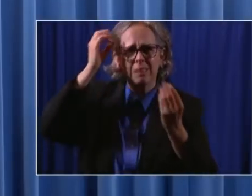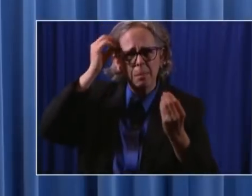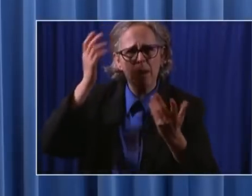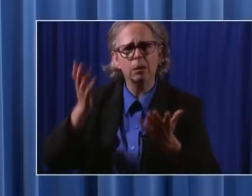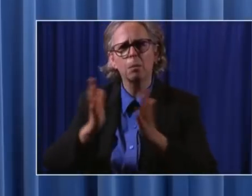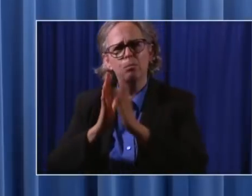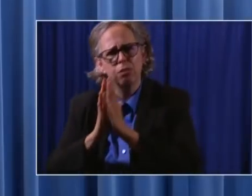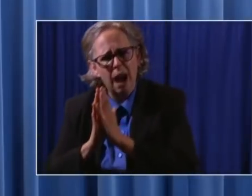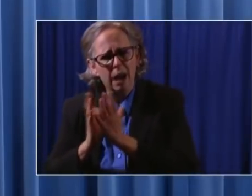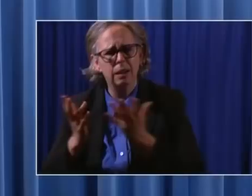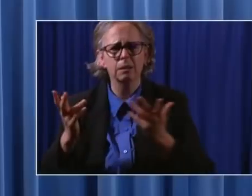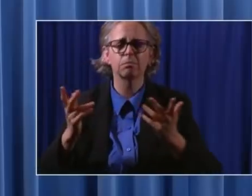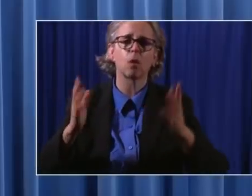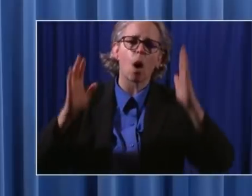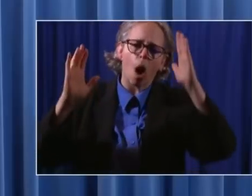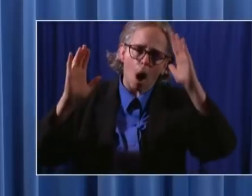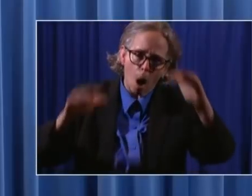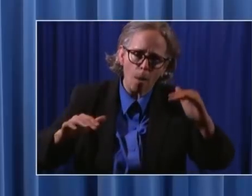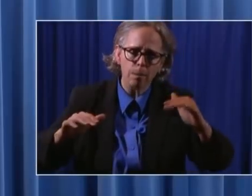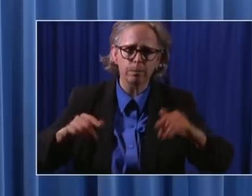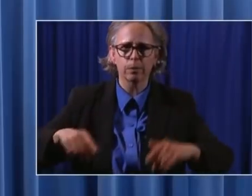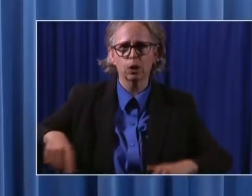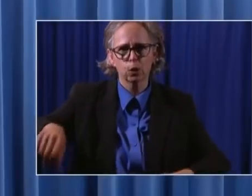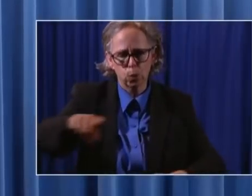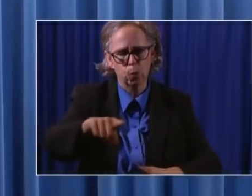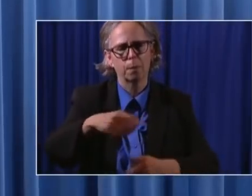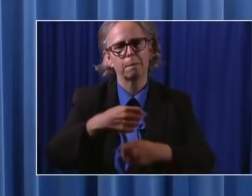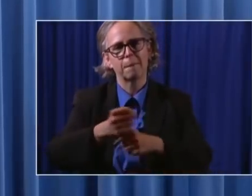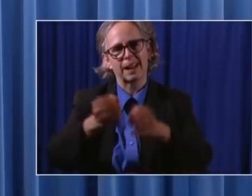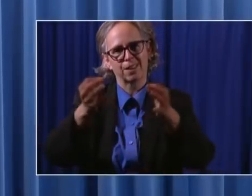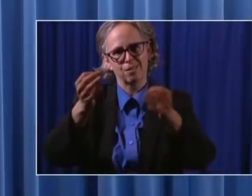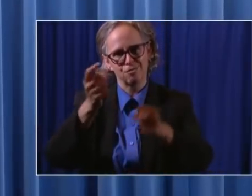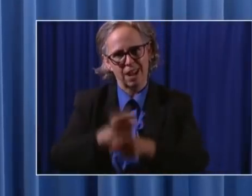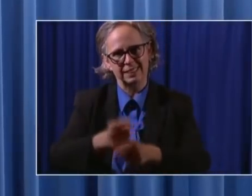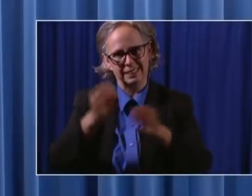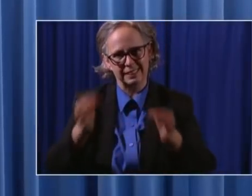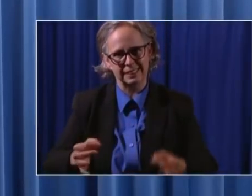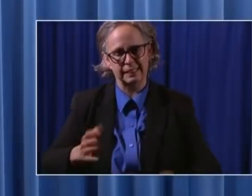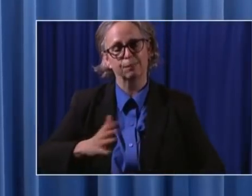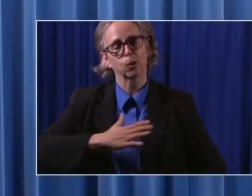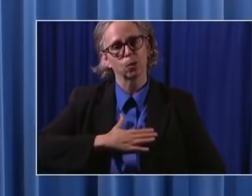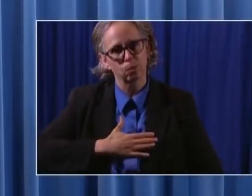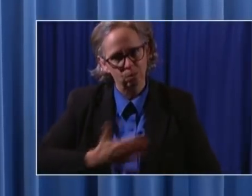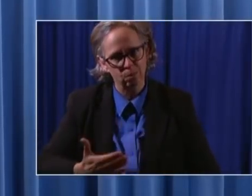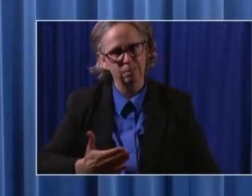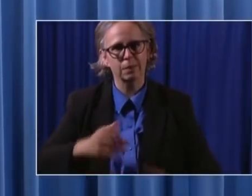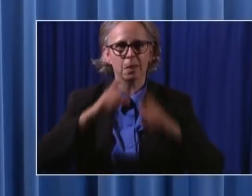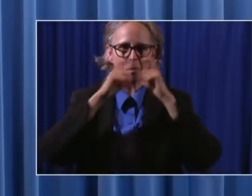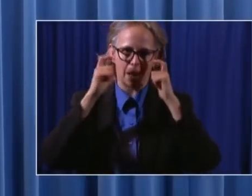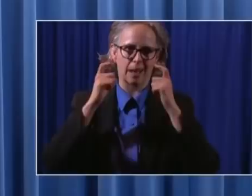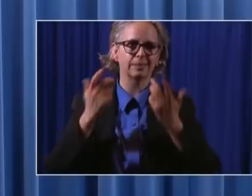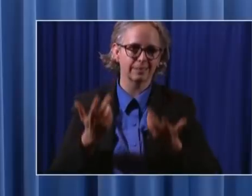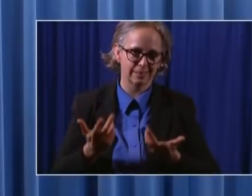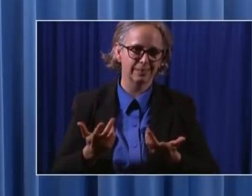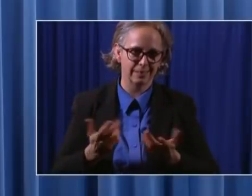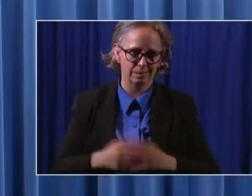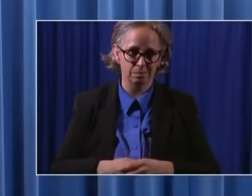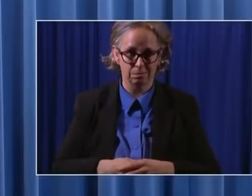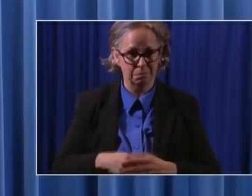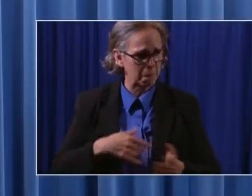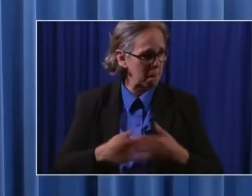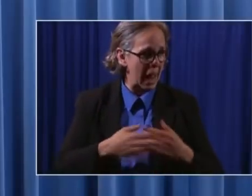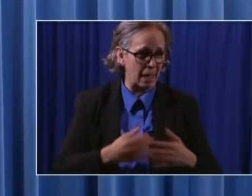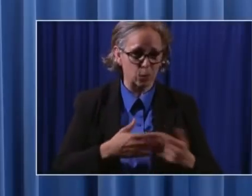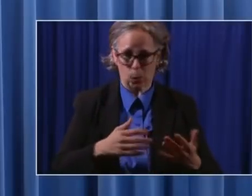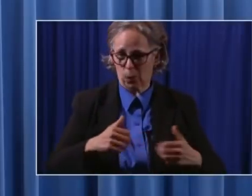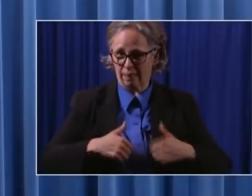in the next few days they make the decision, even if they're in a county that is yellow right now. They need to know that their county